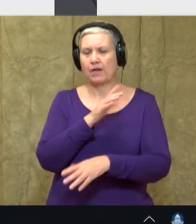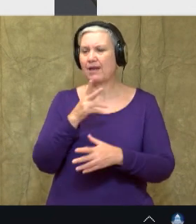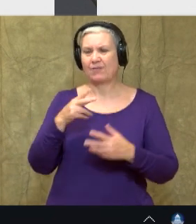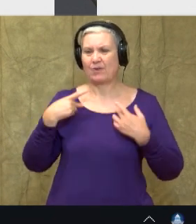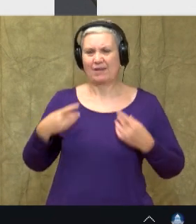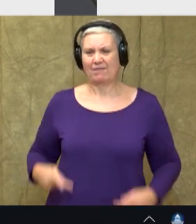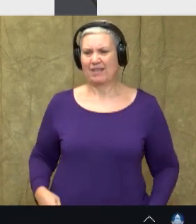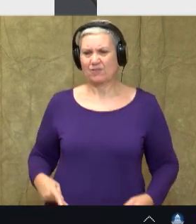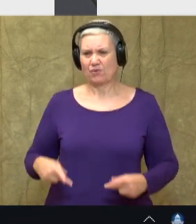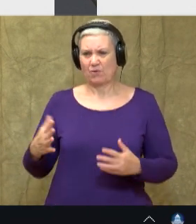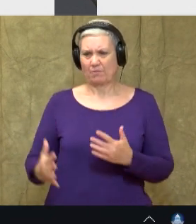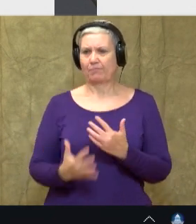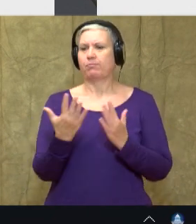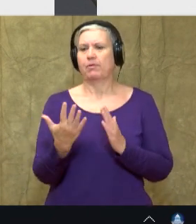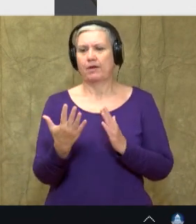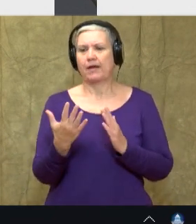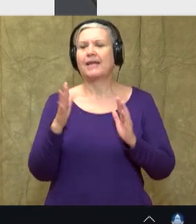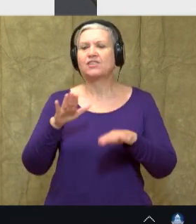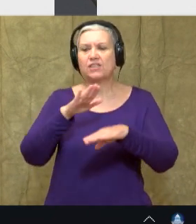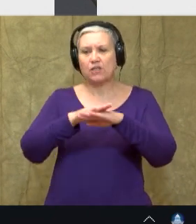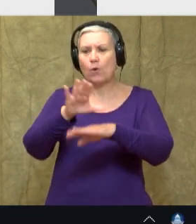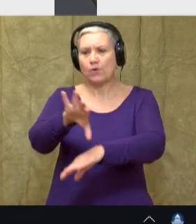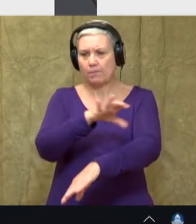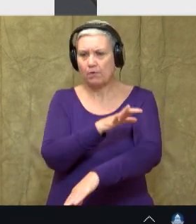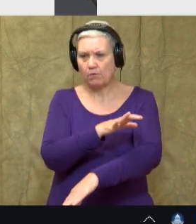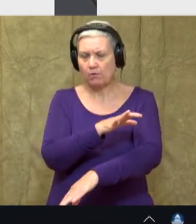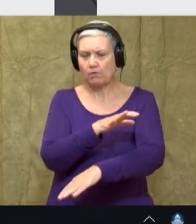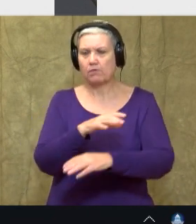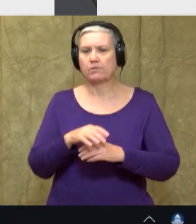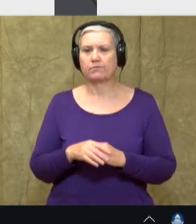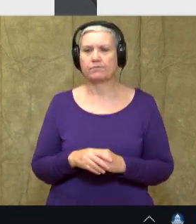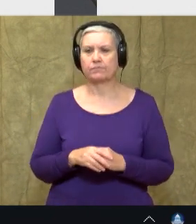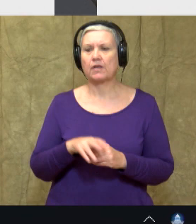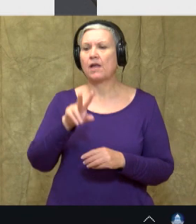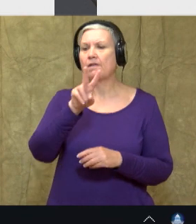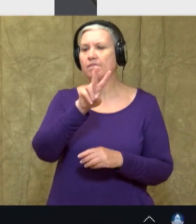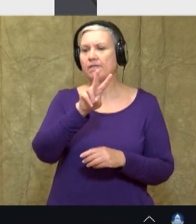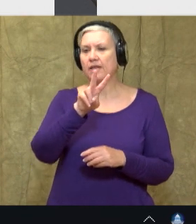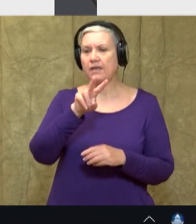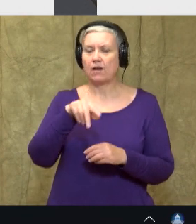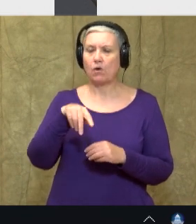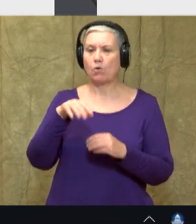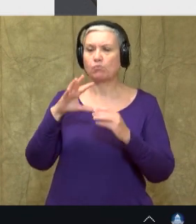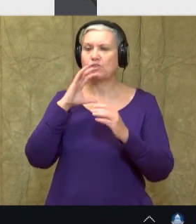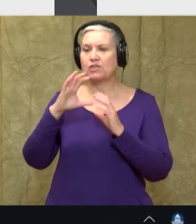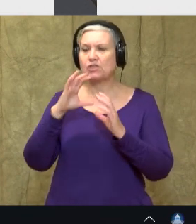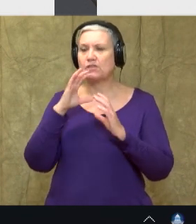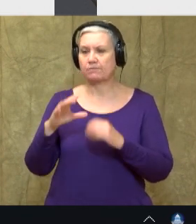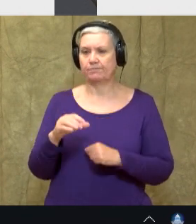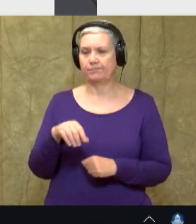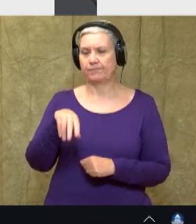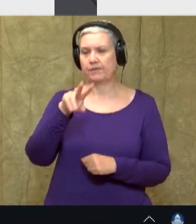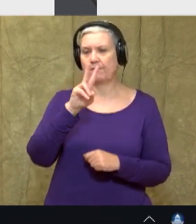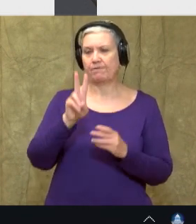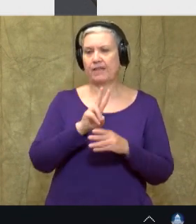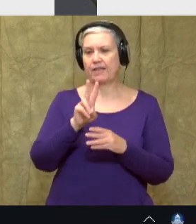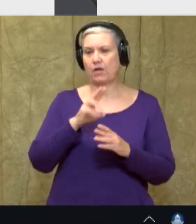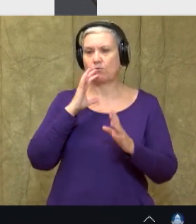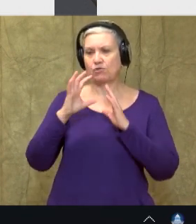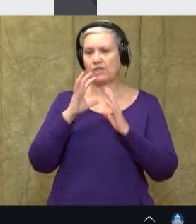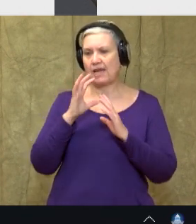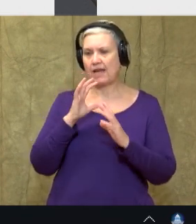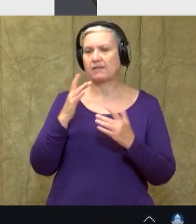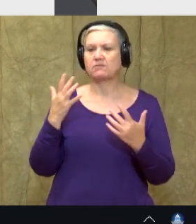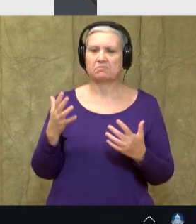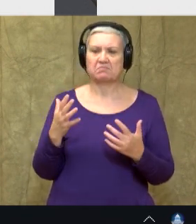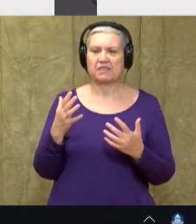physical presence. Video chats are an example of virtual communication because you are communicating virtually with